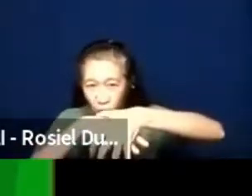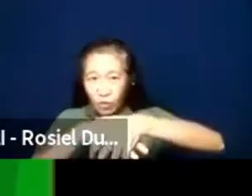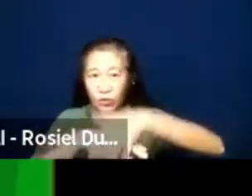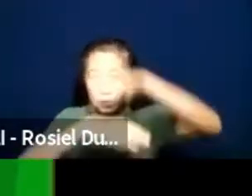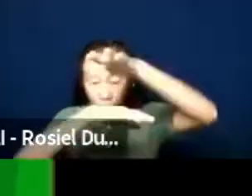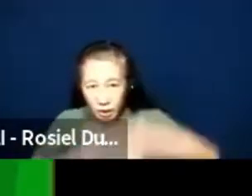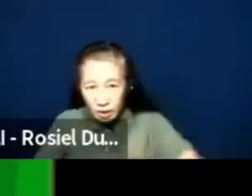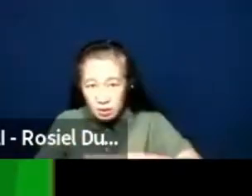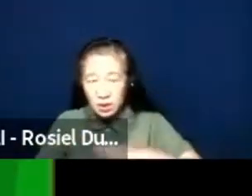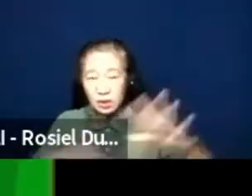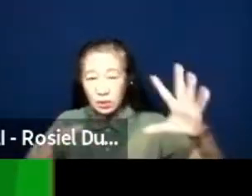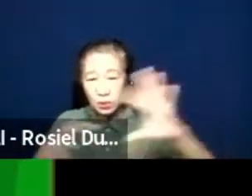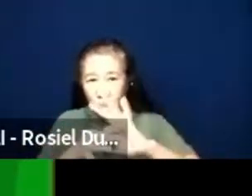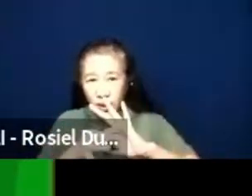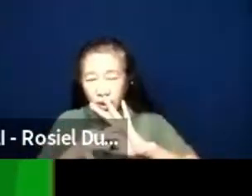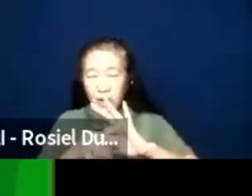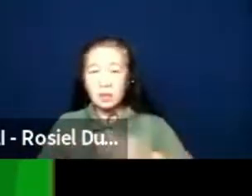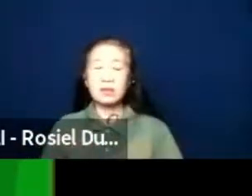compress, and connect.